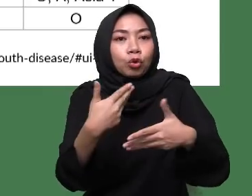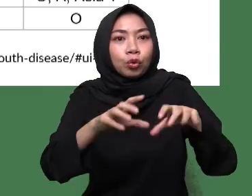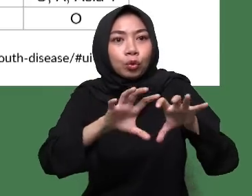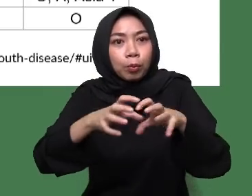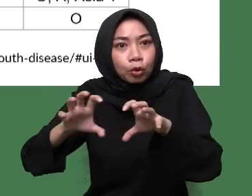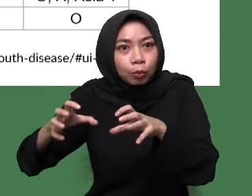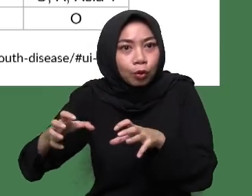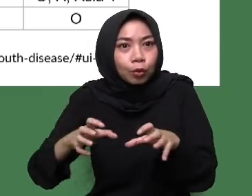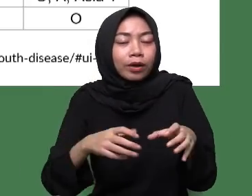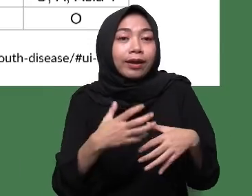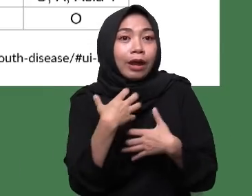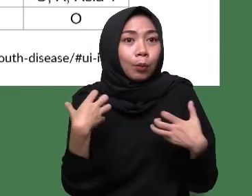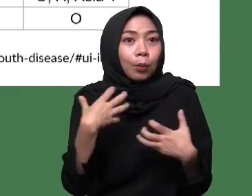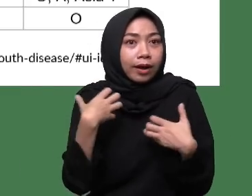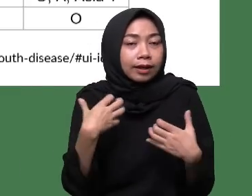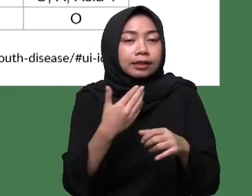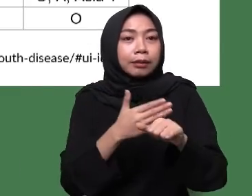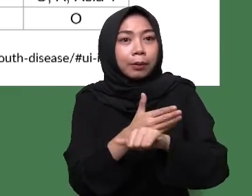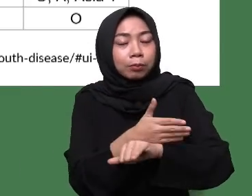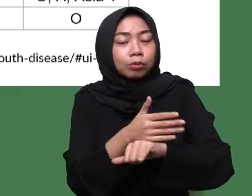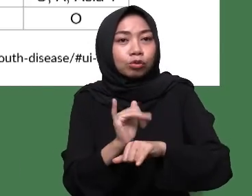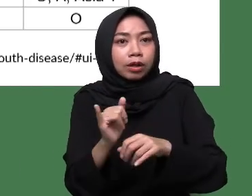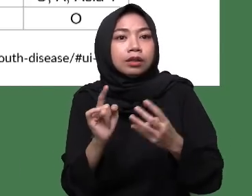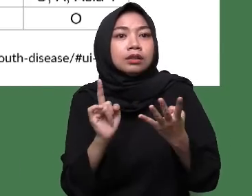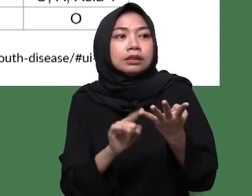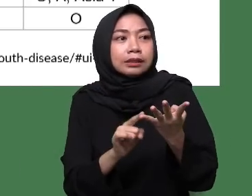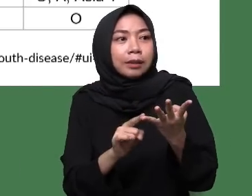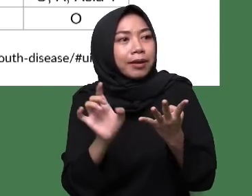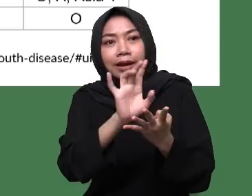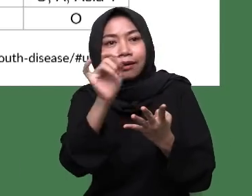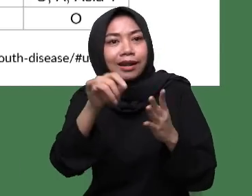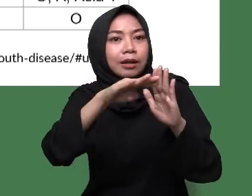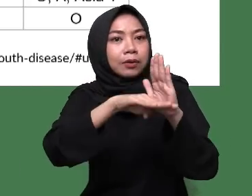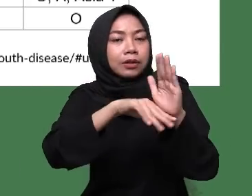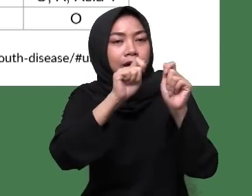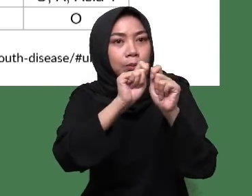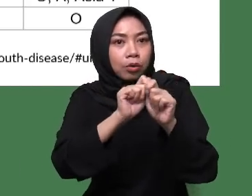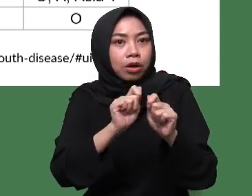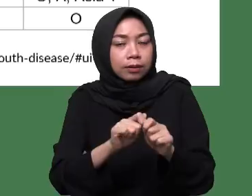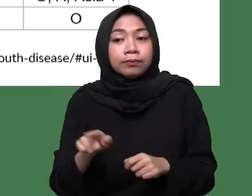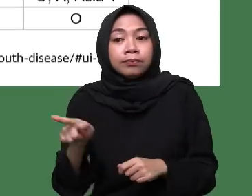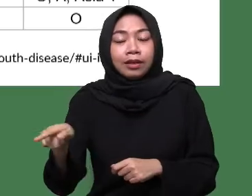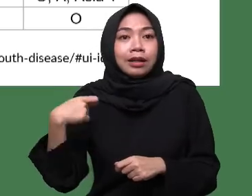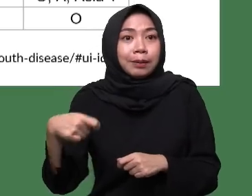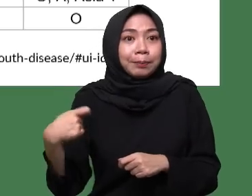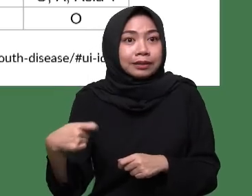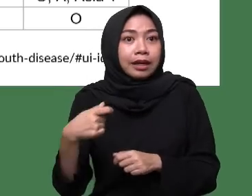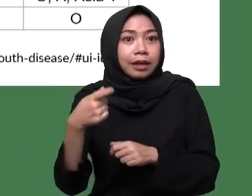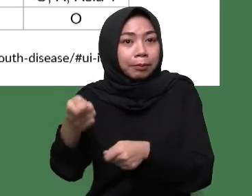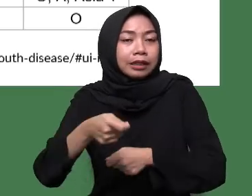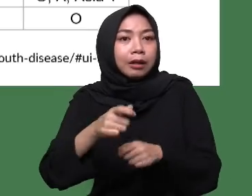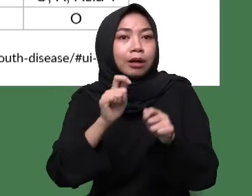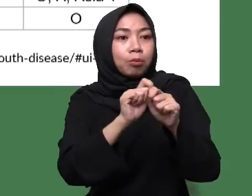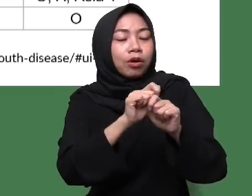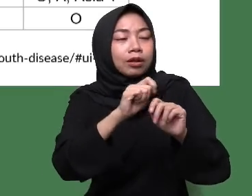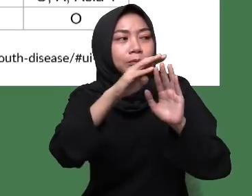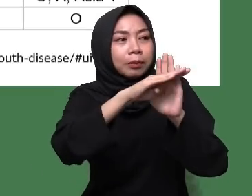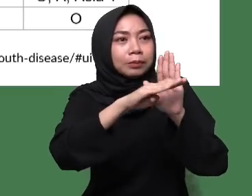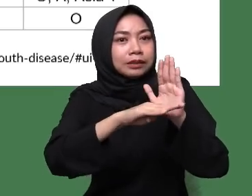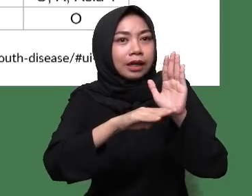product. Besides the FMD task force circular letter, Ministry of Agriculture also produced policies, for example,